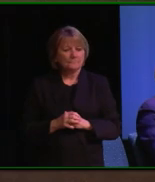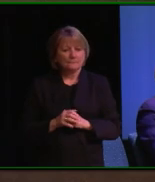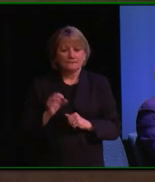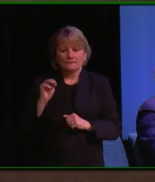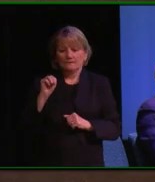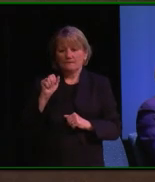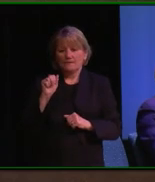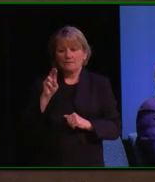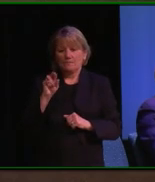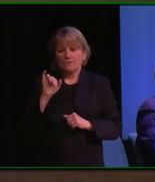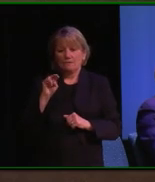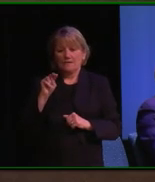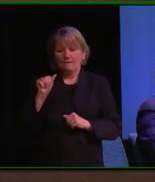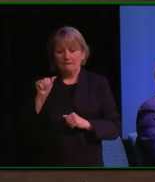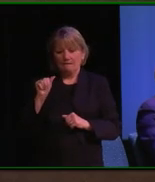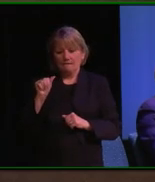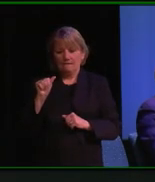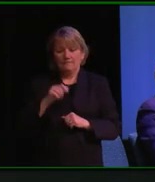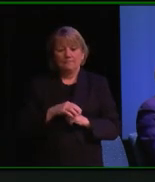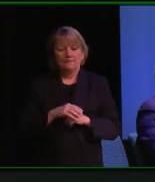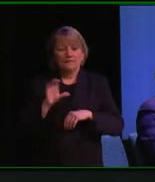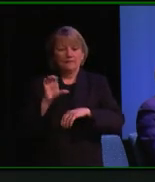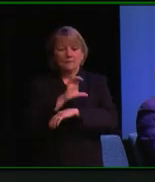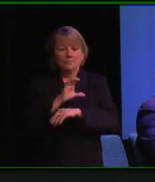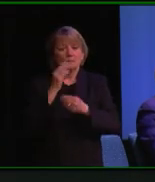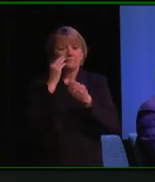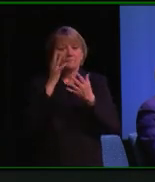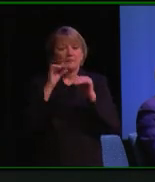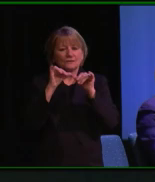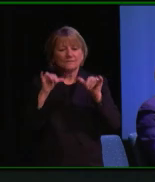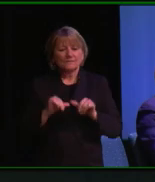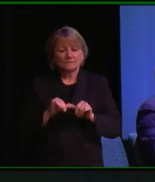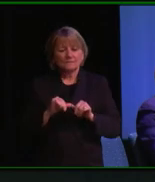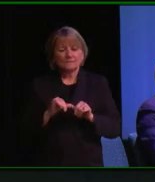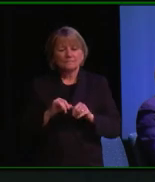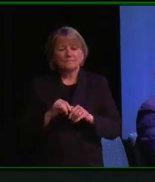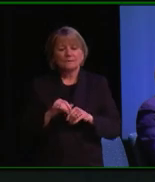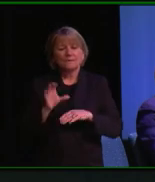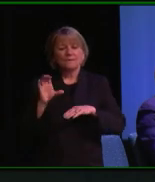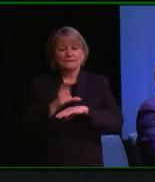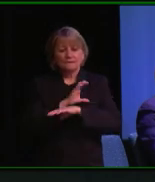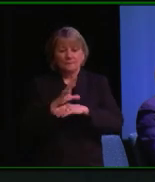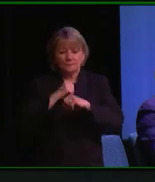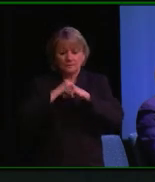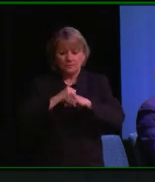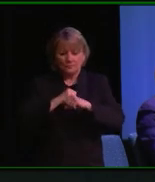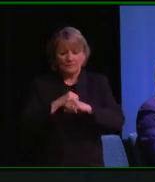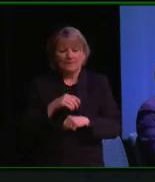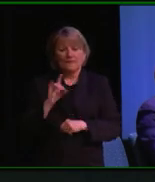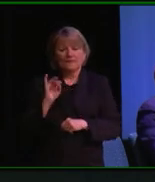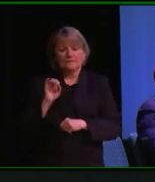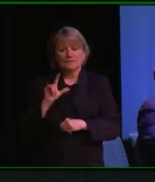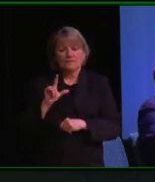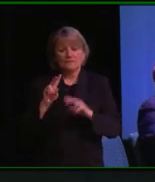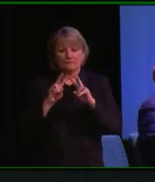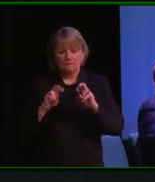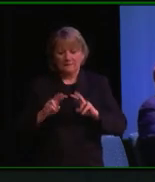Marina Pyrus for Computer Information Systems, Cybersecurity, and Digital Forensics.